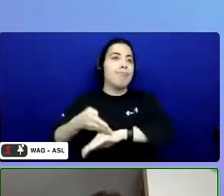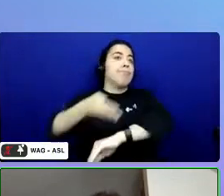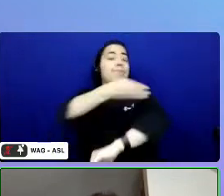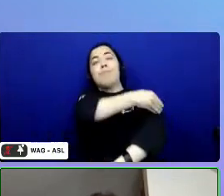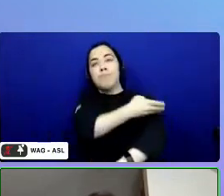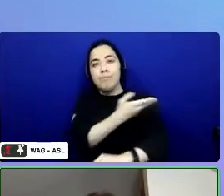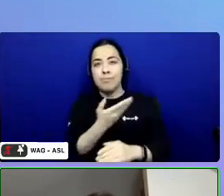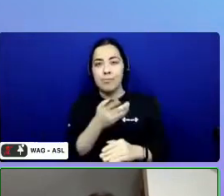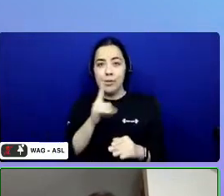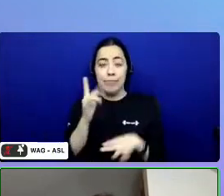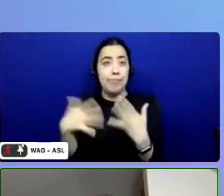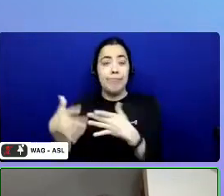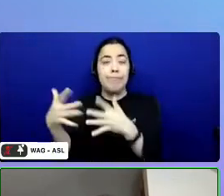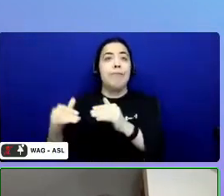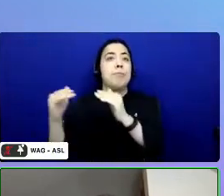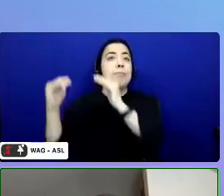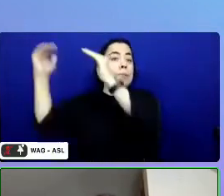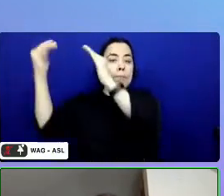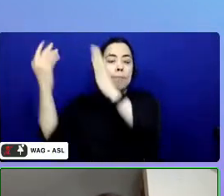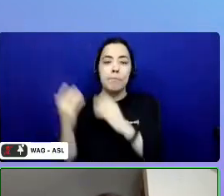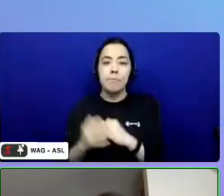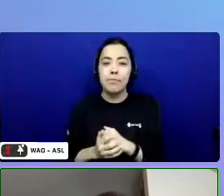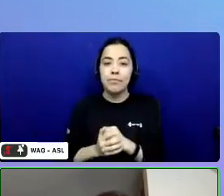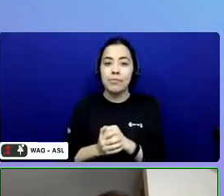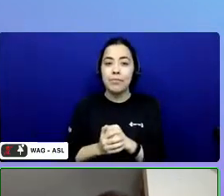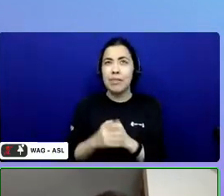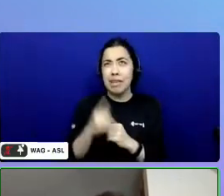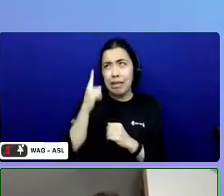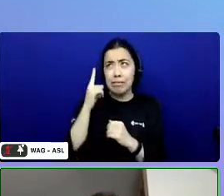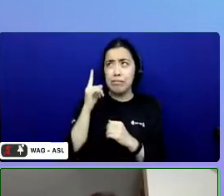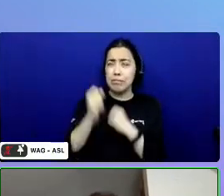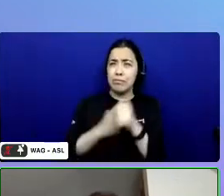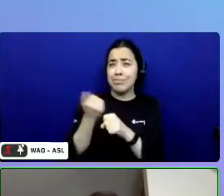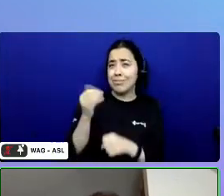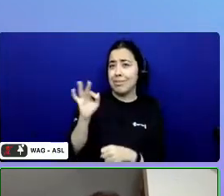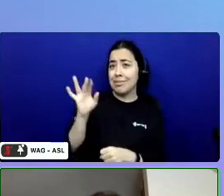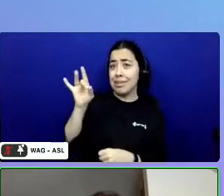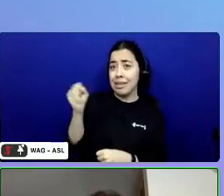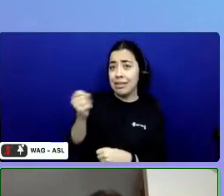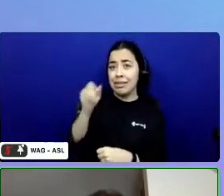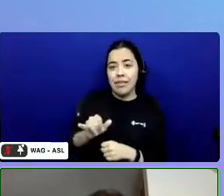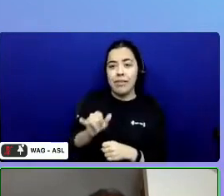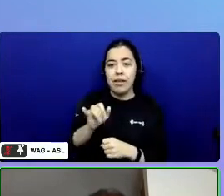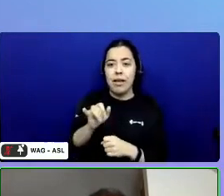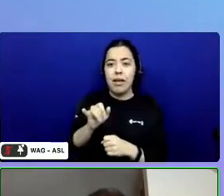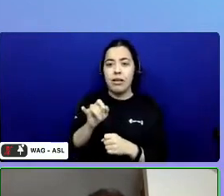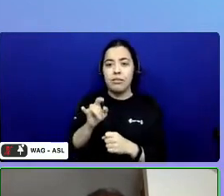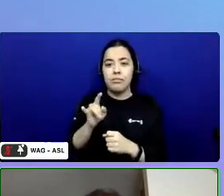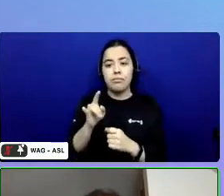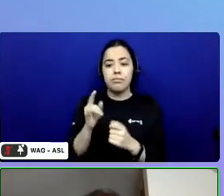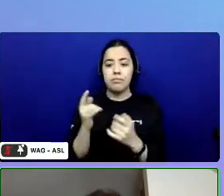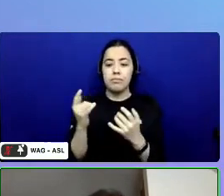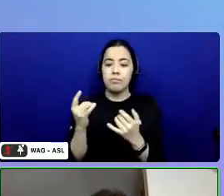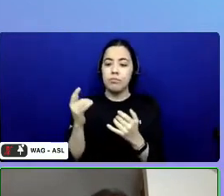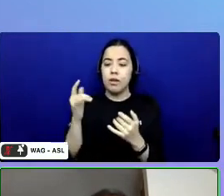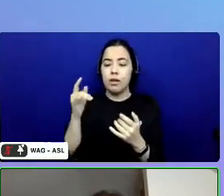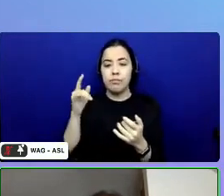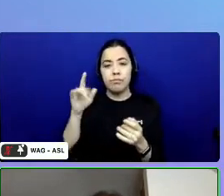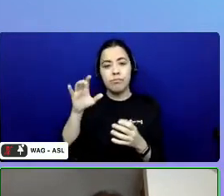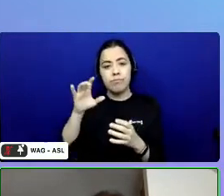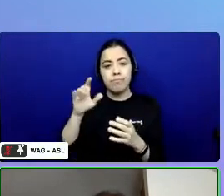rapidly. Um, I think it was in the 1980s, actually, that convolutional neural networks were invented for the first